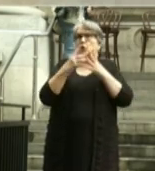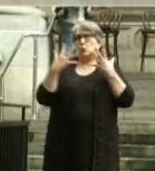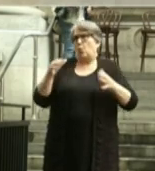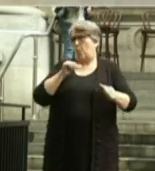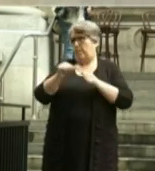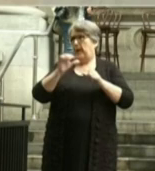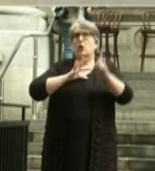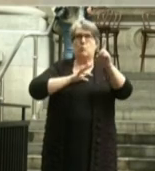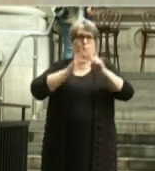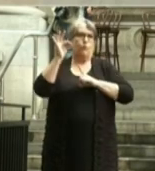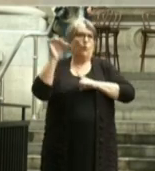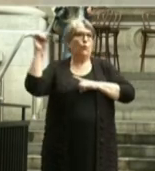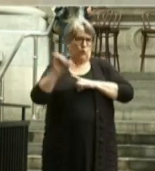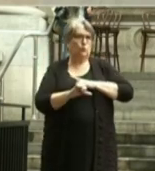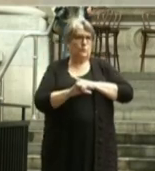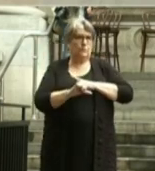lot better than this.